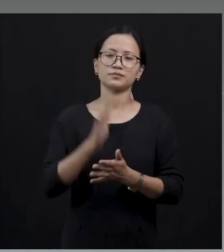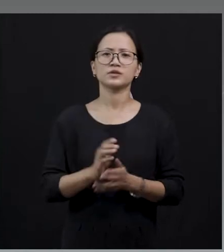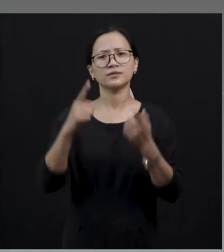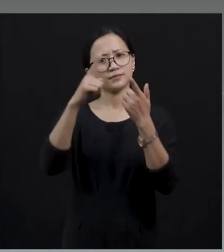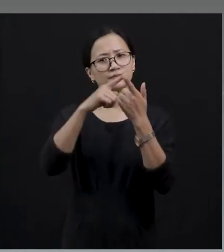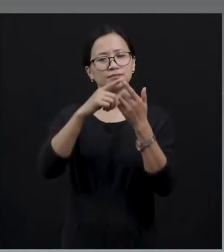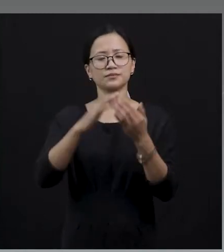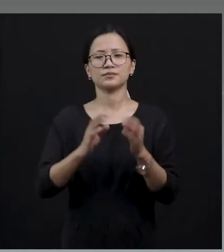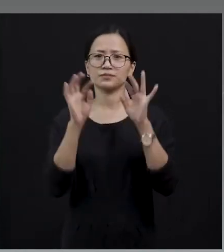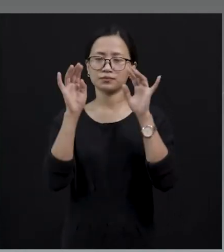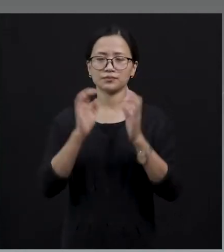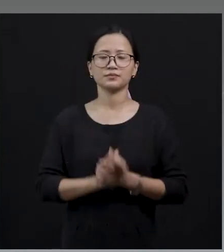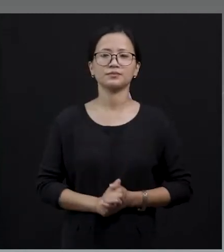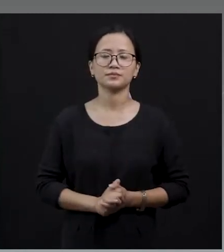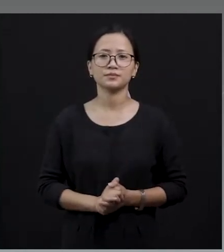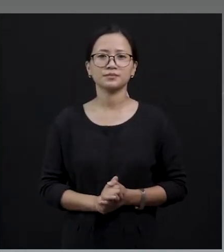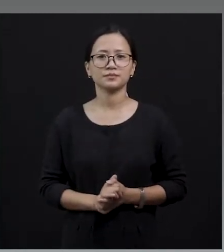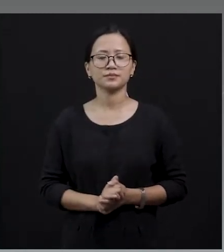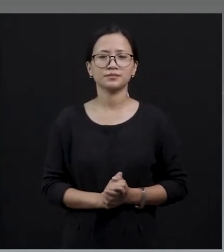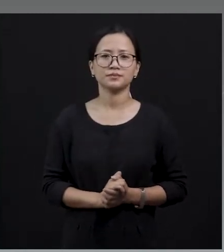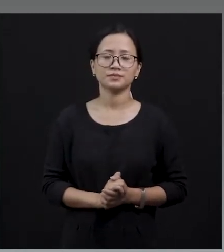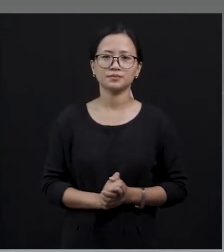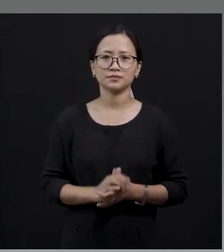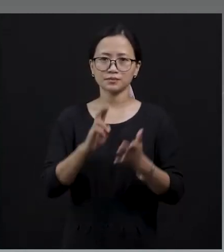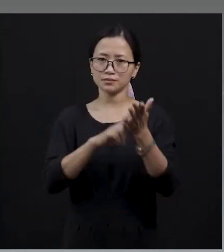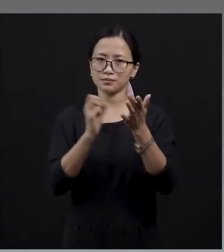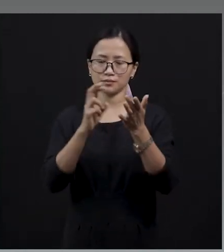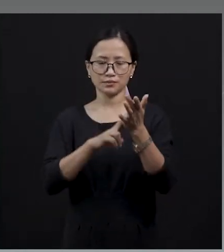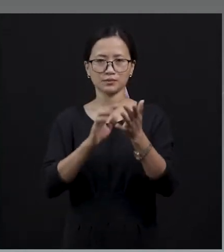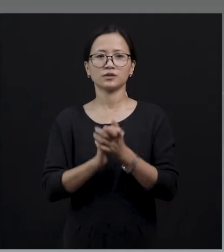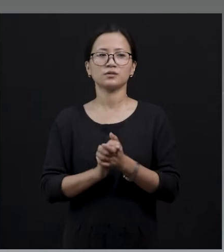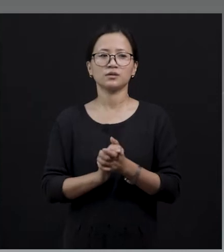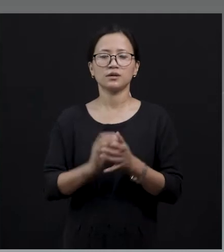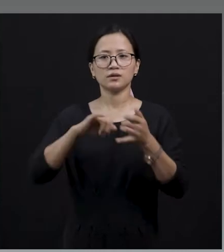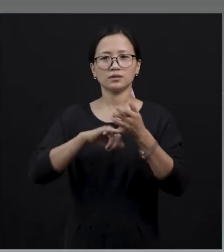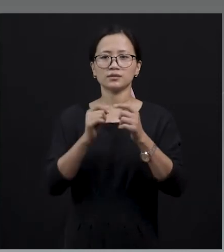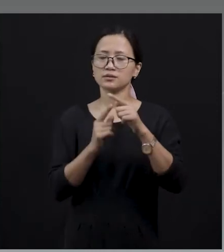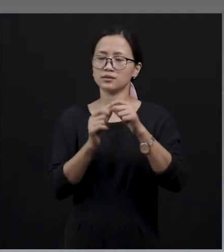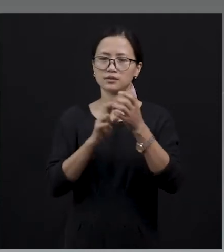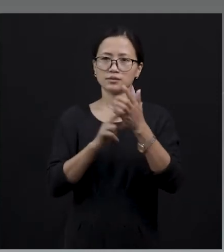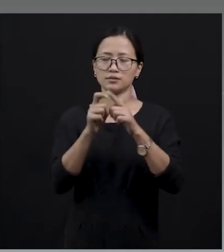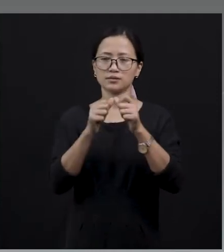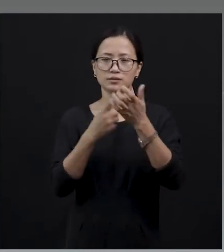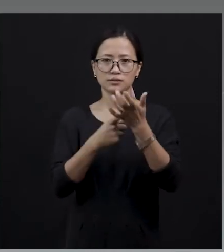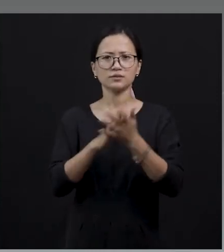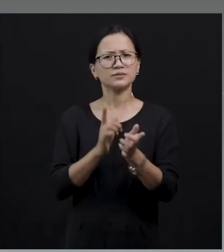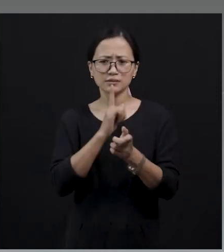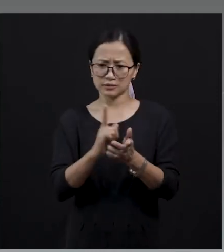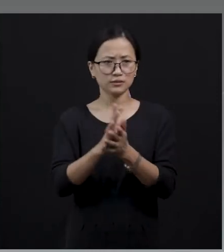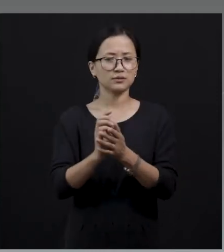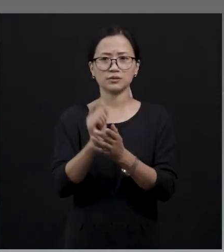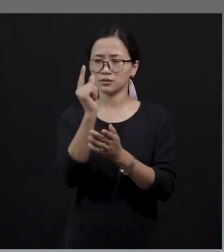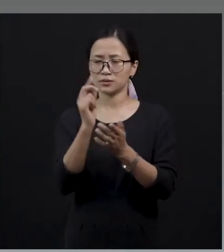tip of your hand finger. So all these things are non-standard units. You can use a pencil to measure. You can use a book